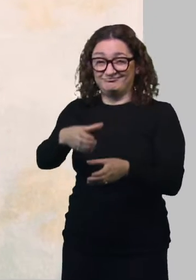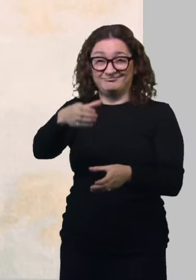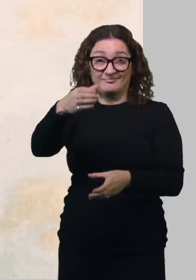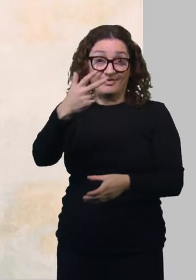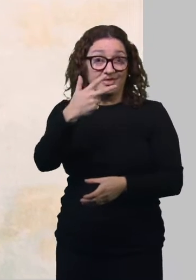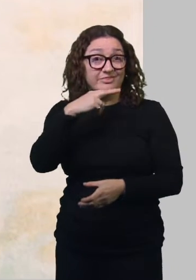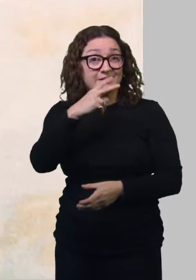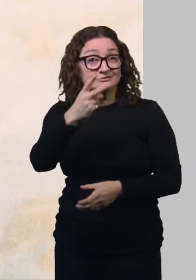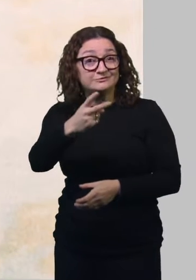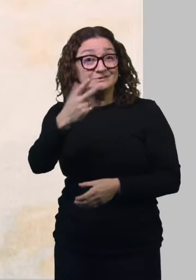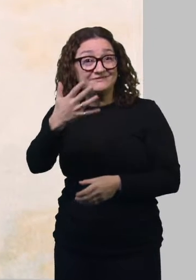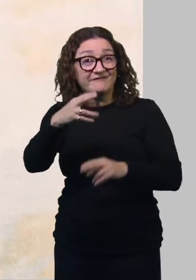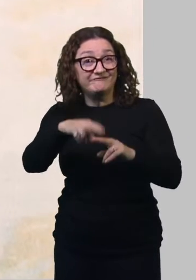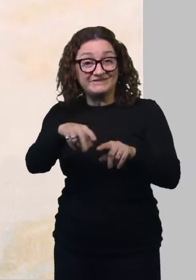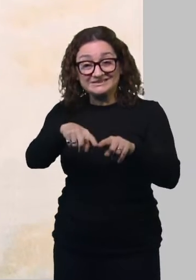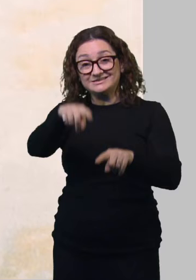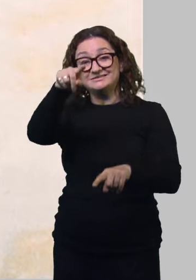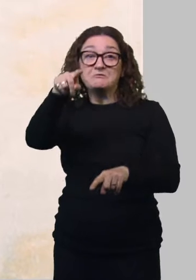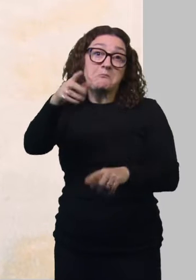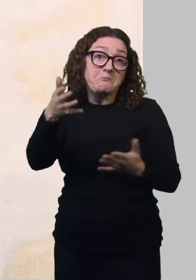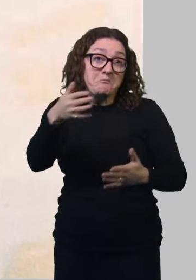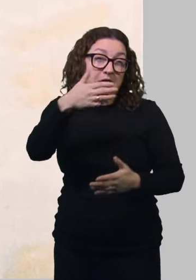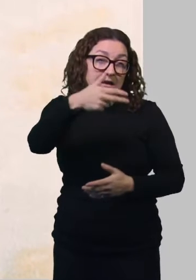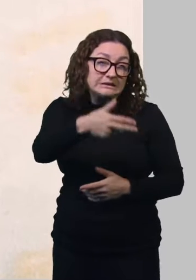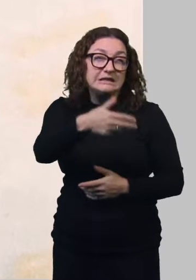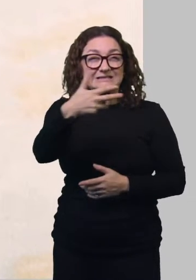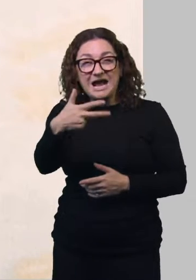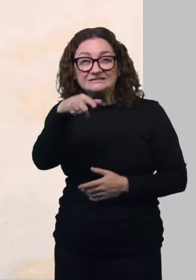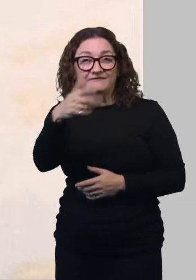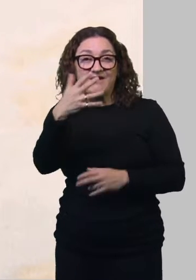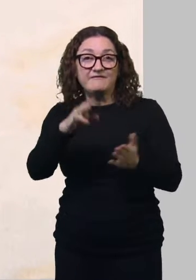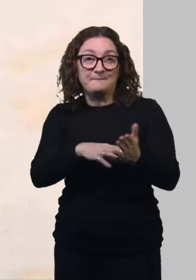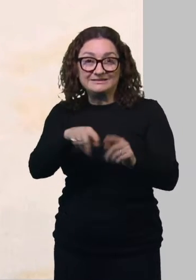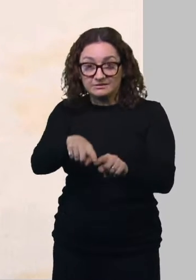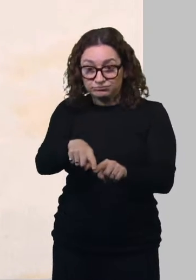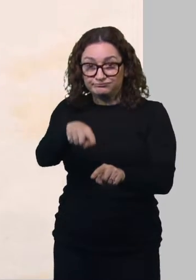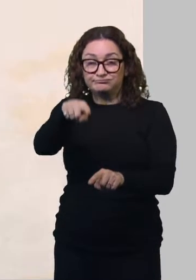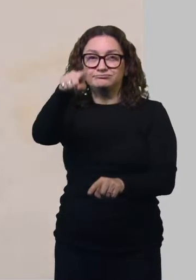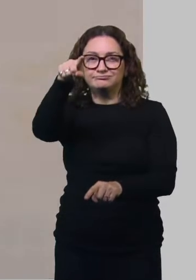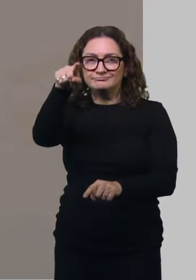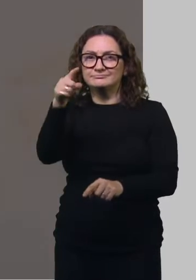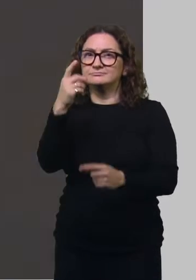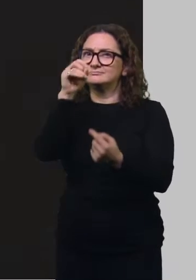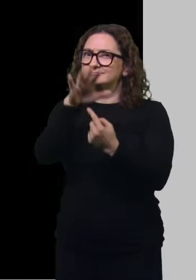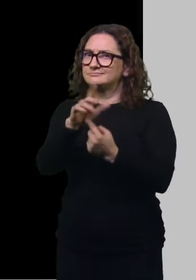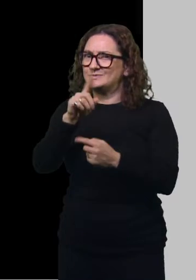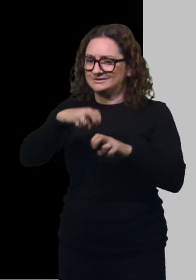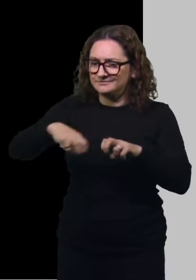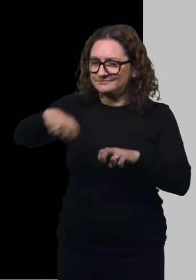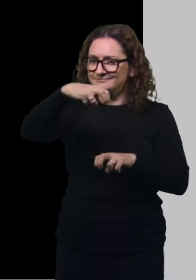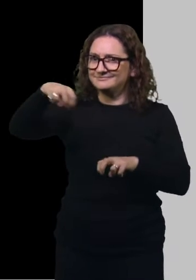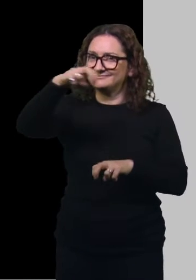roof of the tower. One major feature of the archives is the well at the bottom of the spiral staircase. Let's go and see it and find out